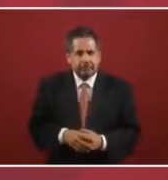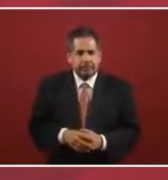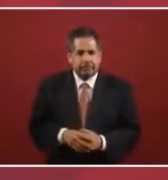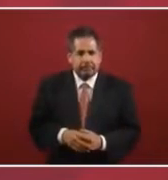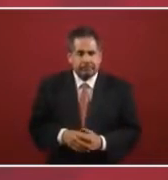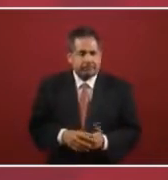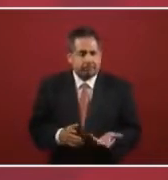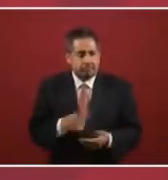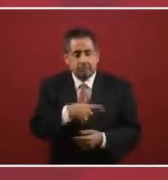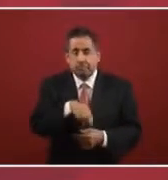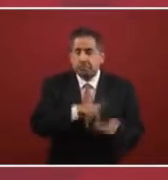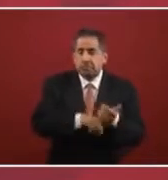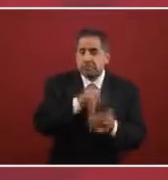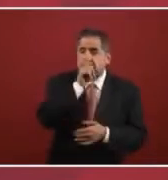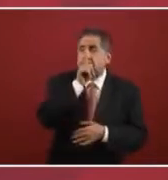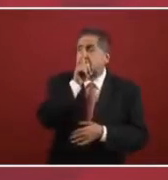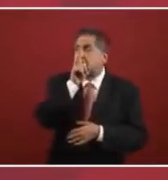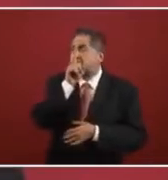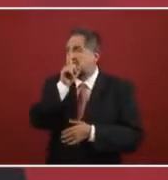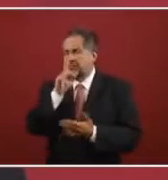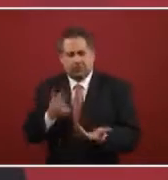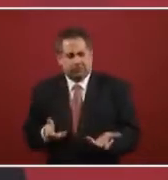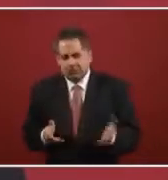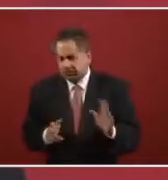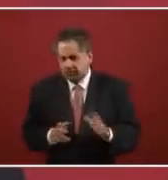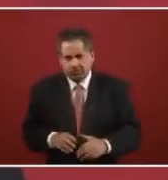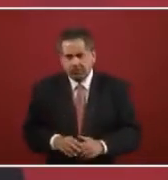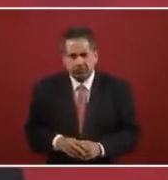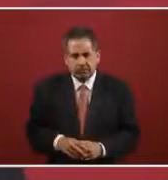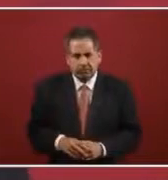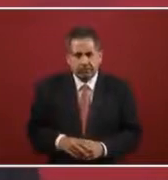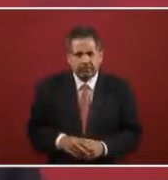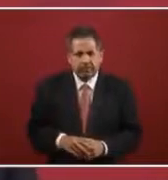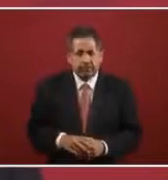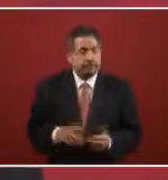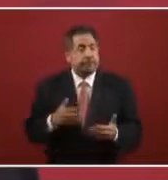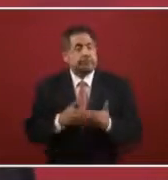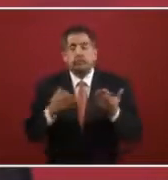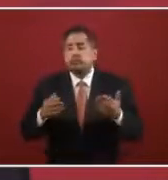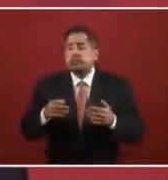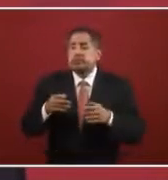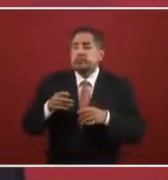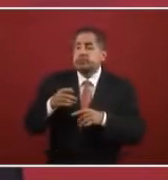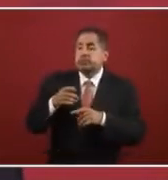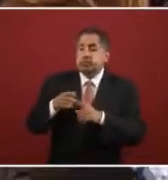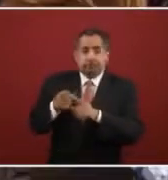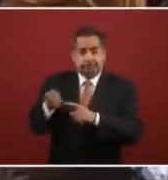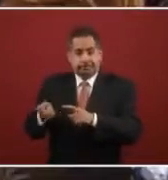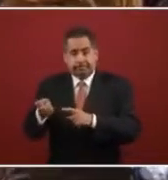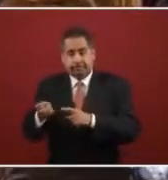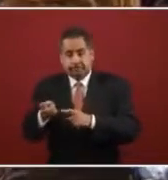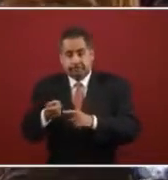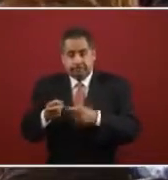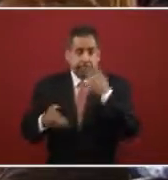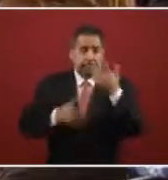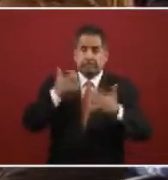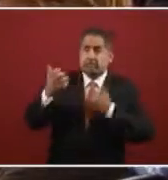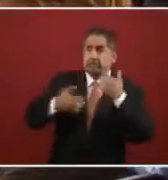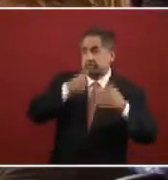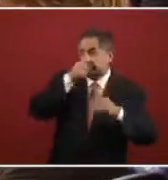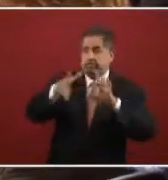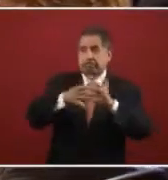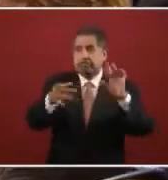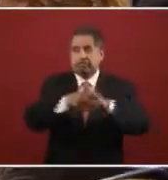y nadie dice nada. And nobody mentions this. Y ahora, And con now esto, with sí this, nota